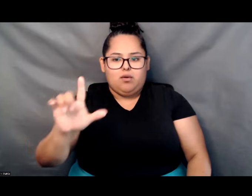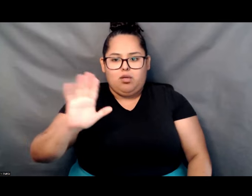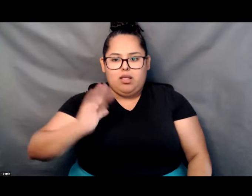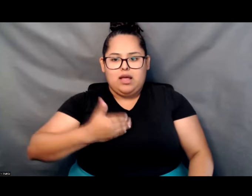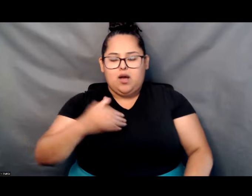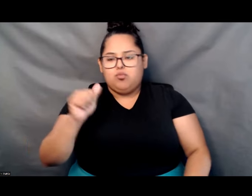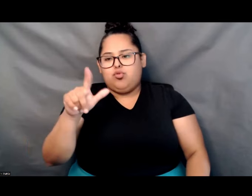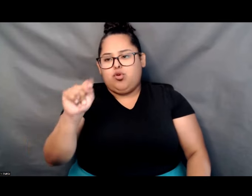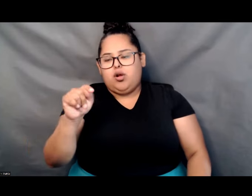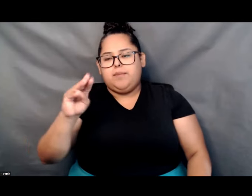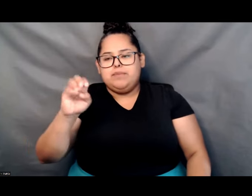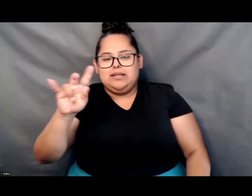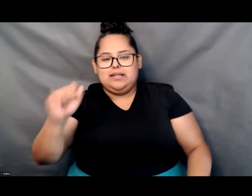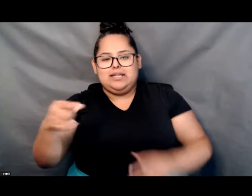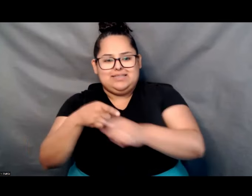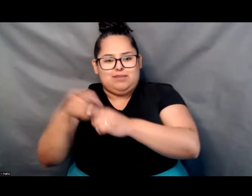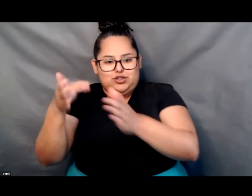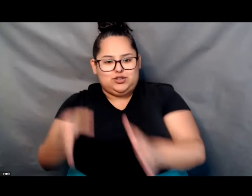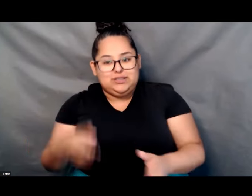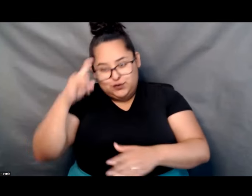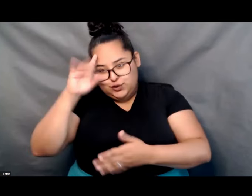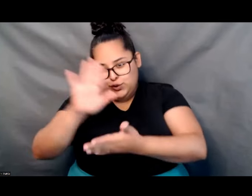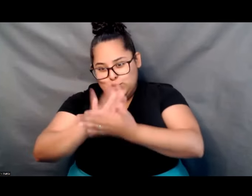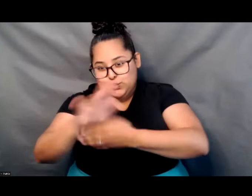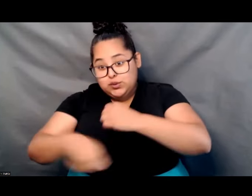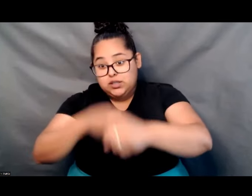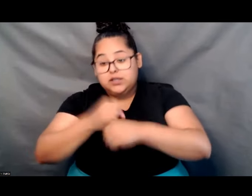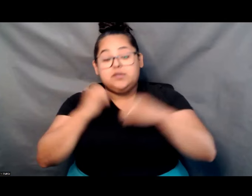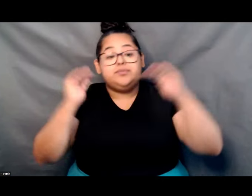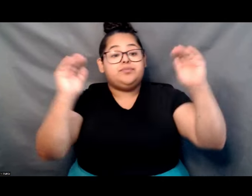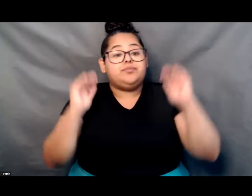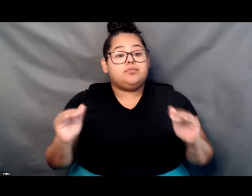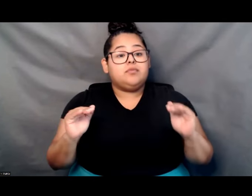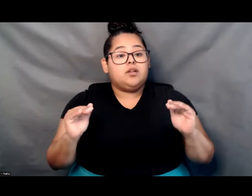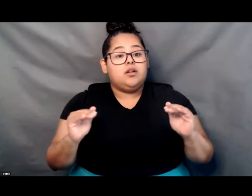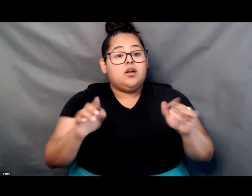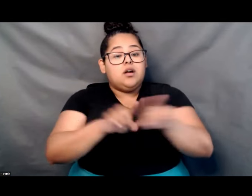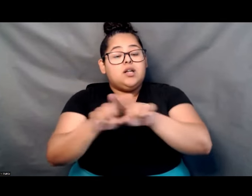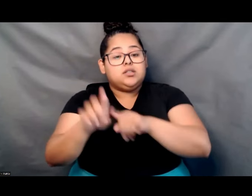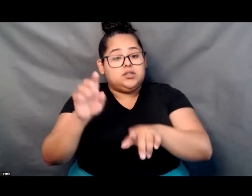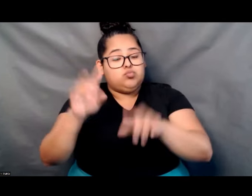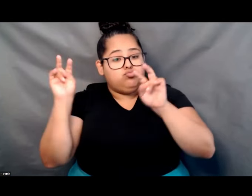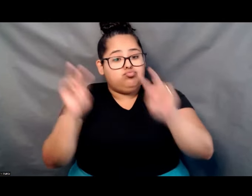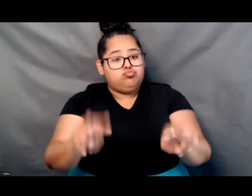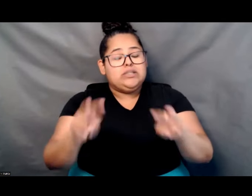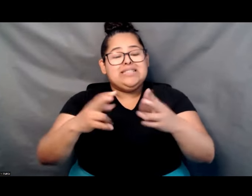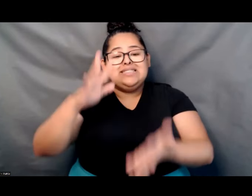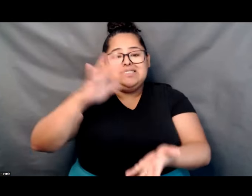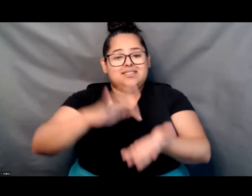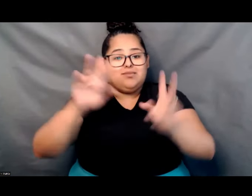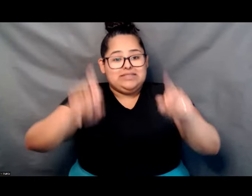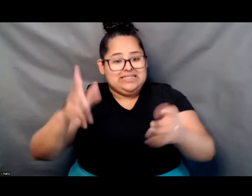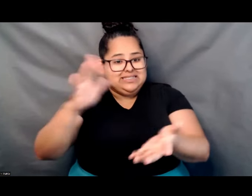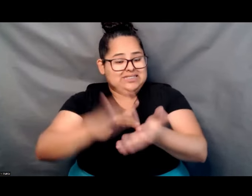out for the school year. And then you can also check out our testing center website for details on how